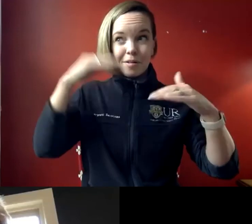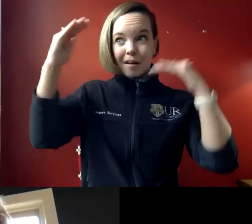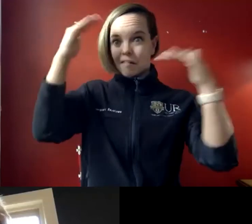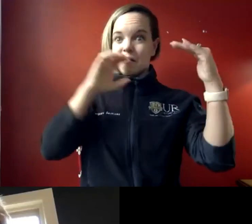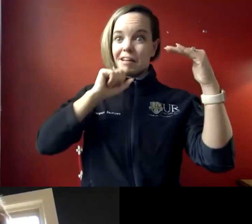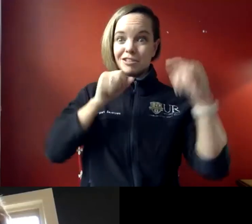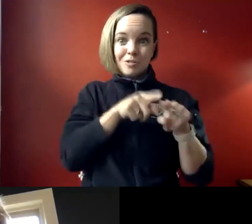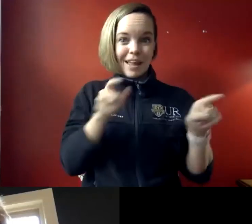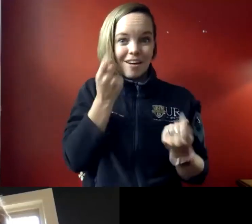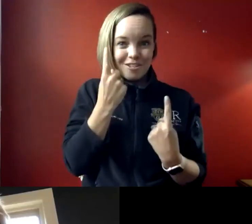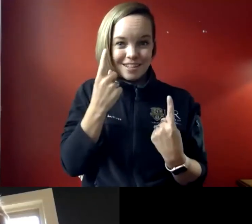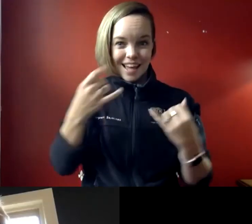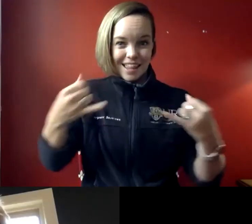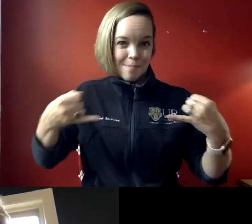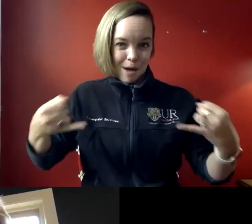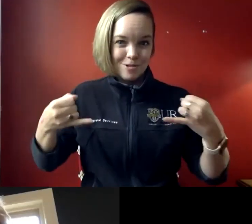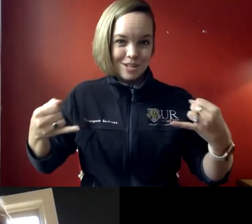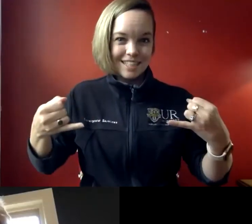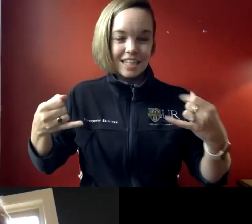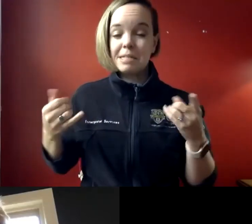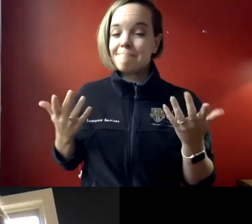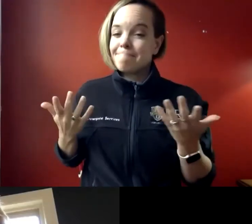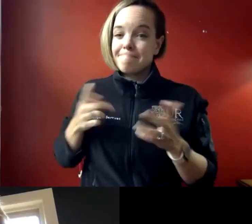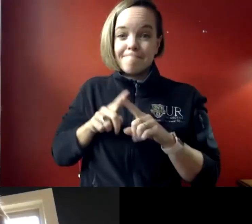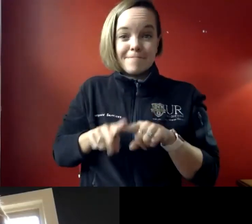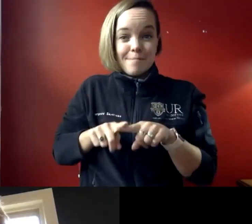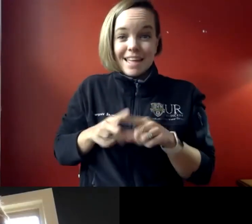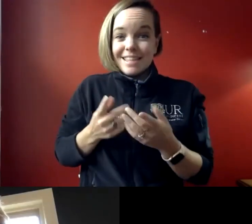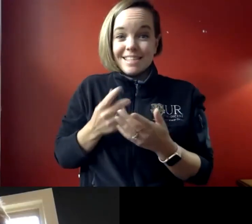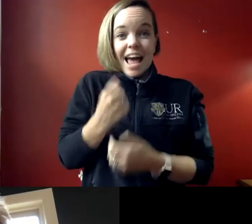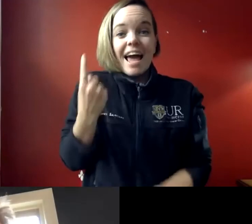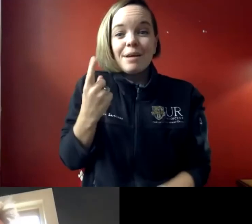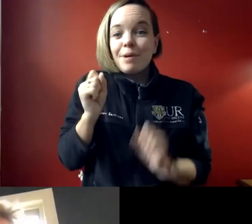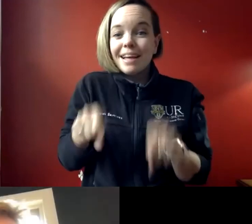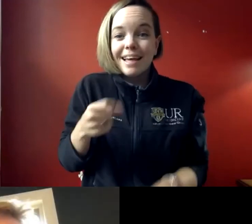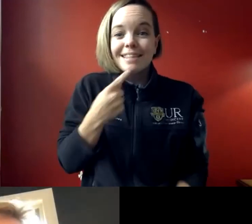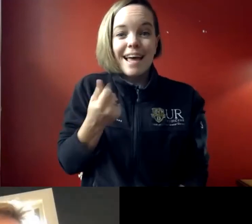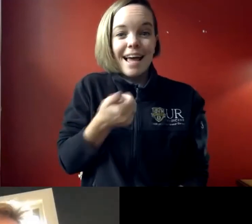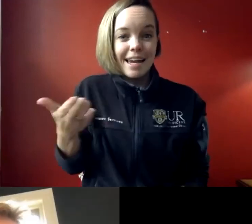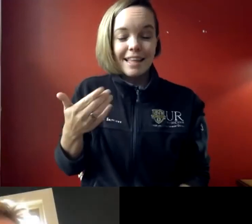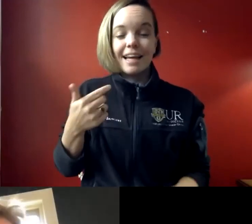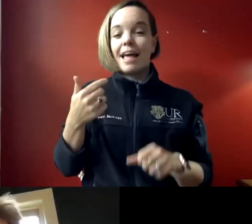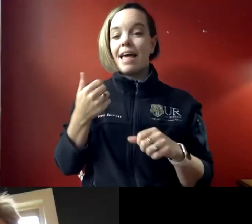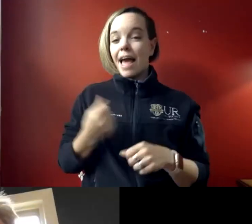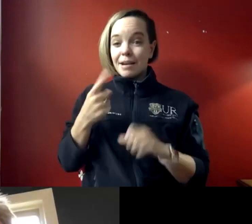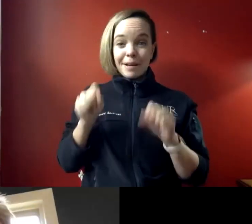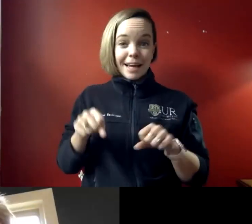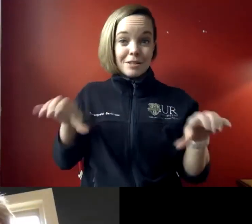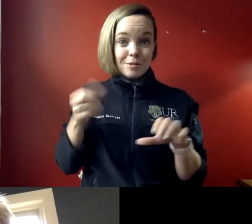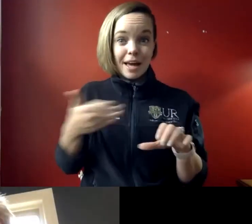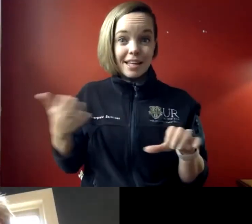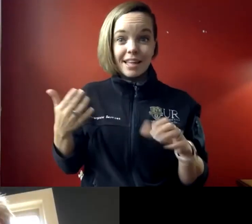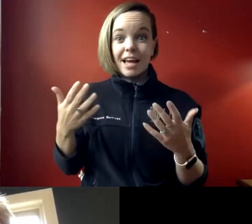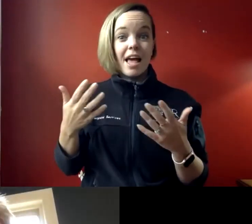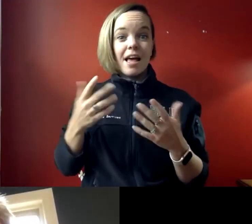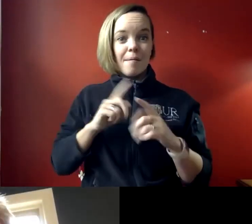It depends. Yeah. I mean, anyone can say anything, anyone can do anything, people can touch you. The